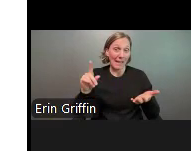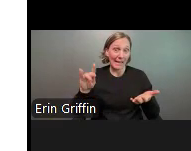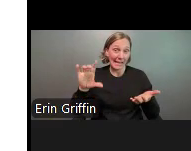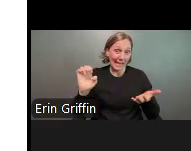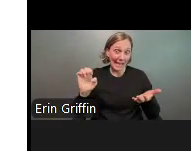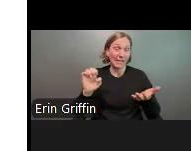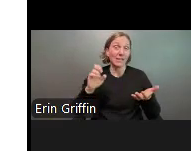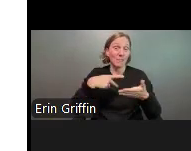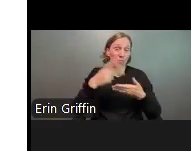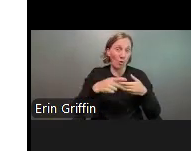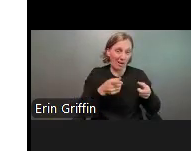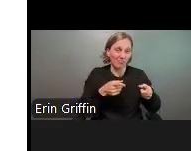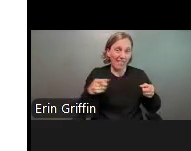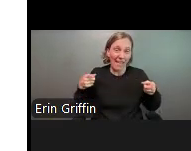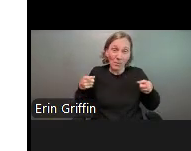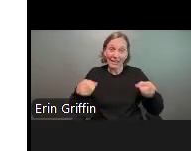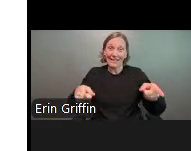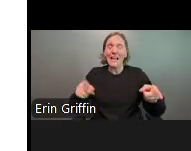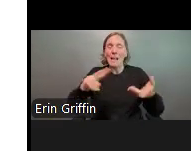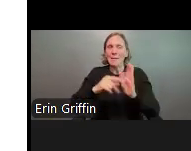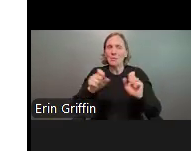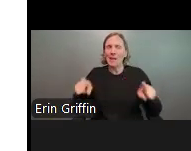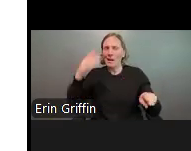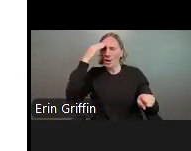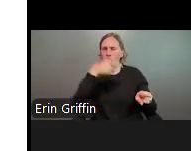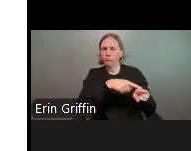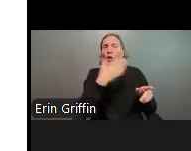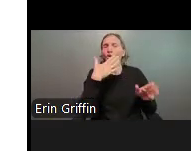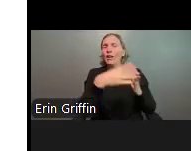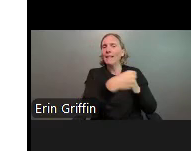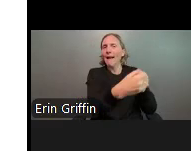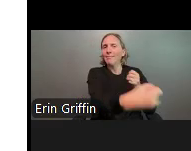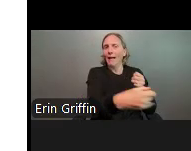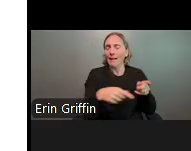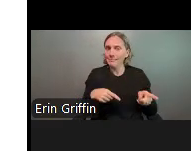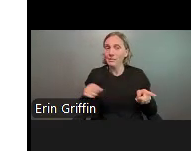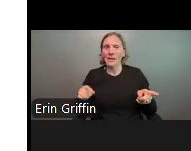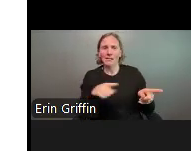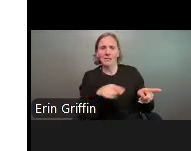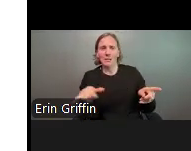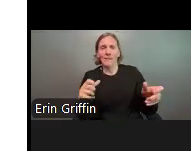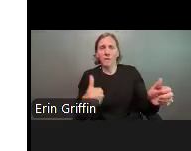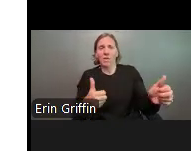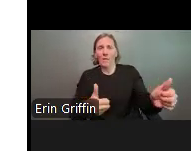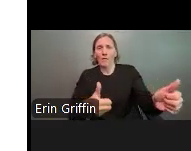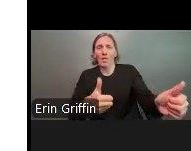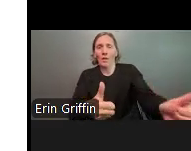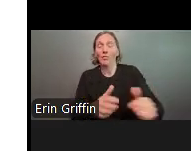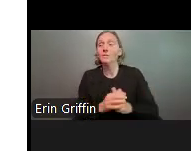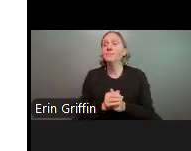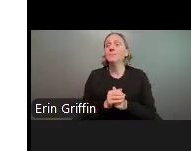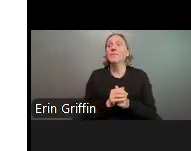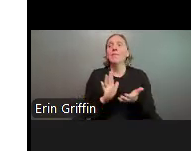hat on and use that as your guideline. And the medical necessity requirement